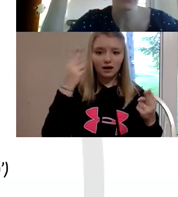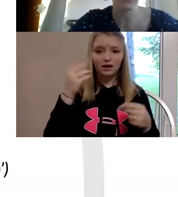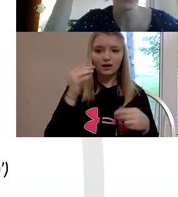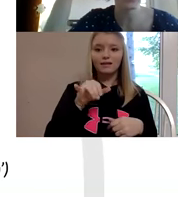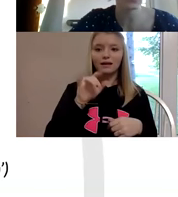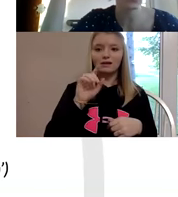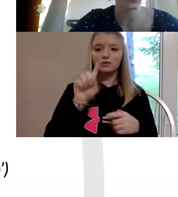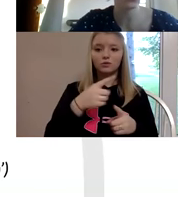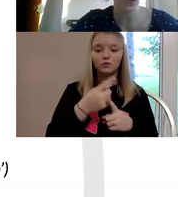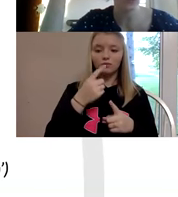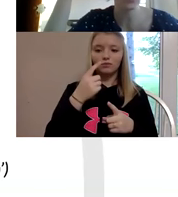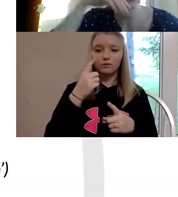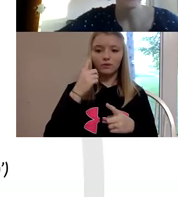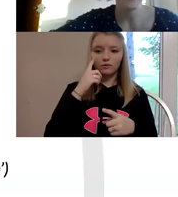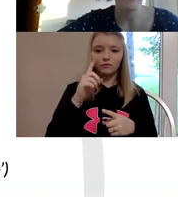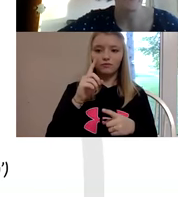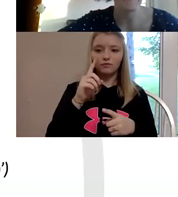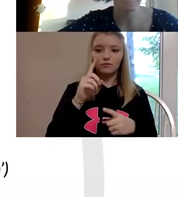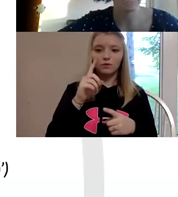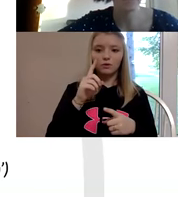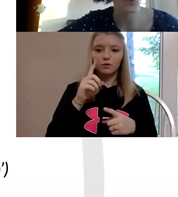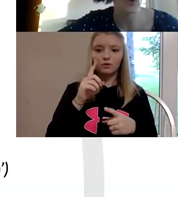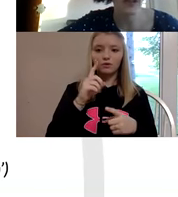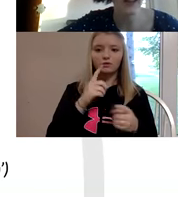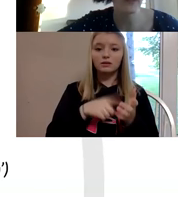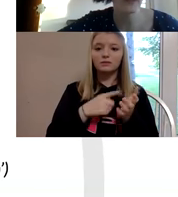or medicinal drug.